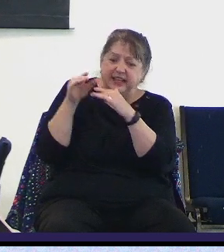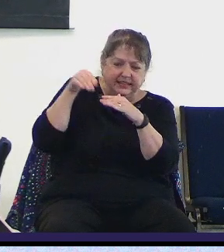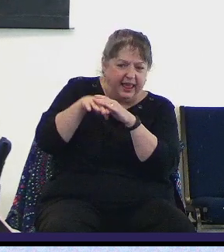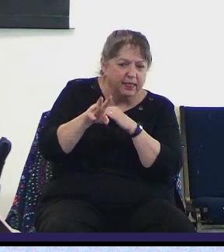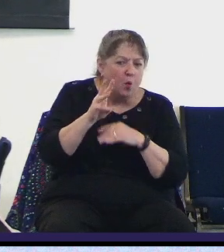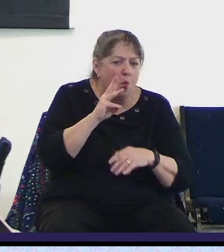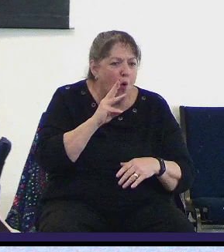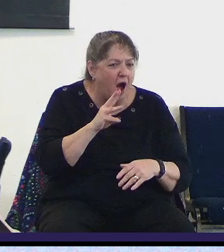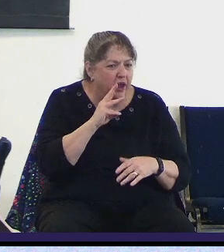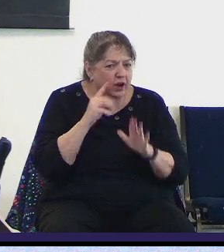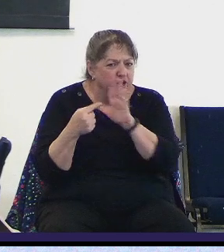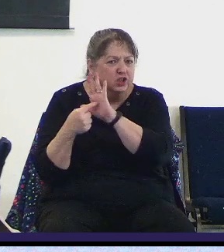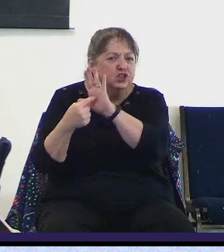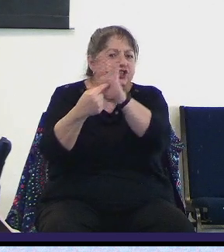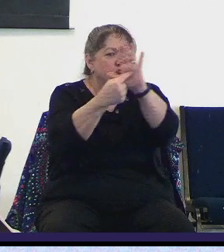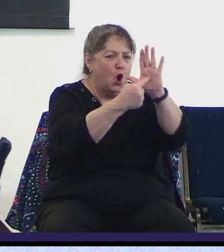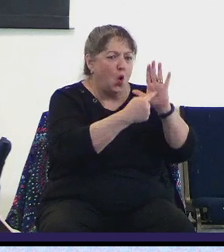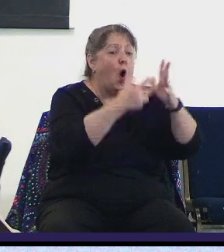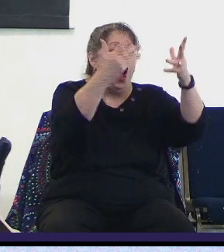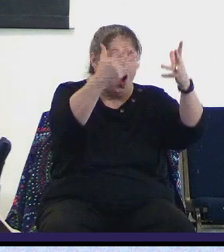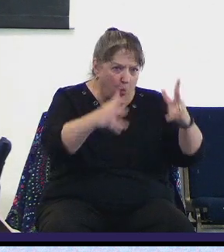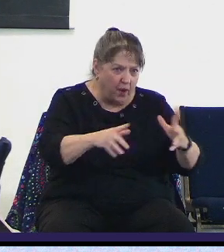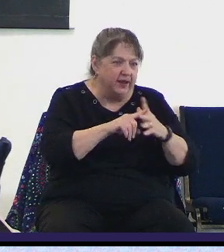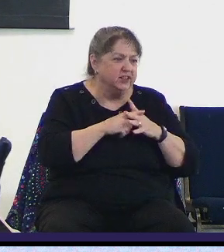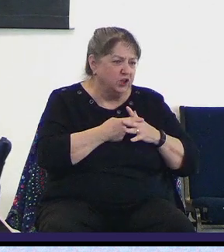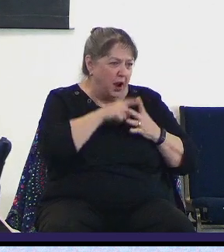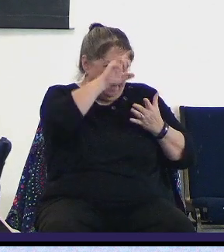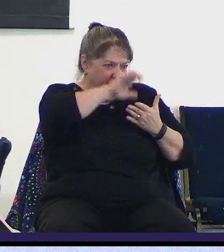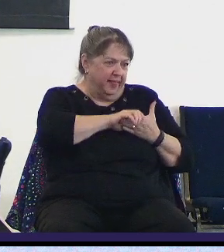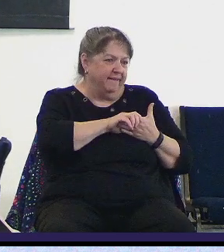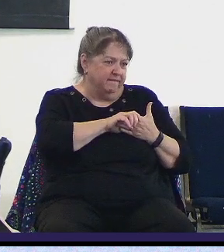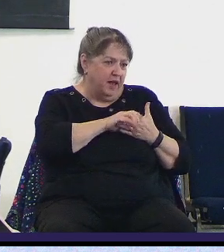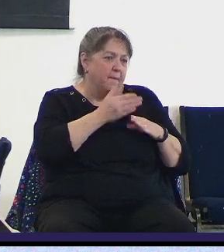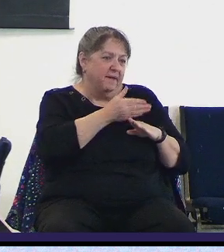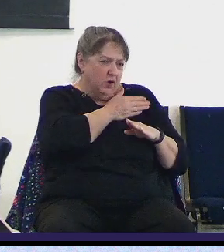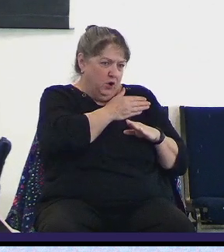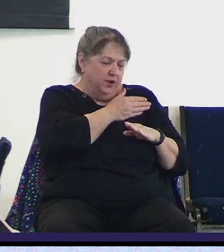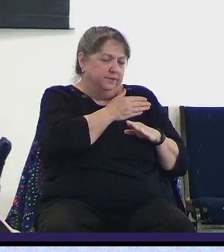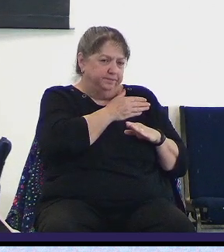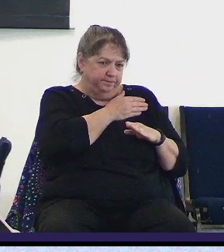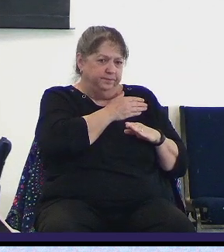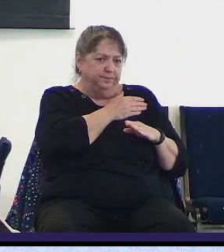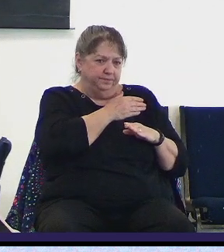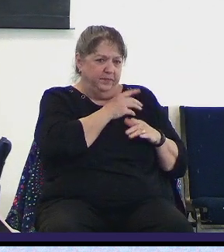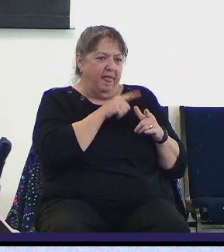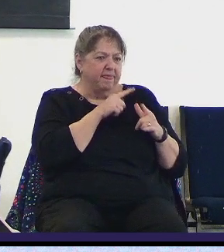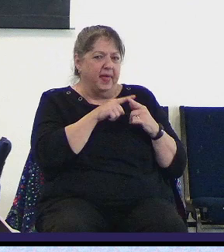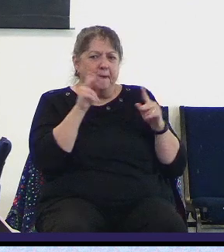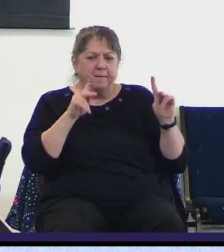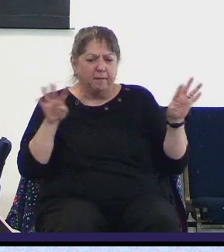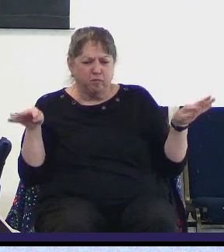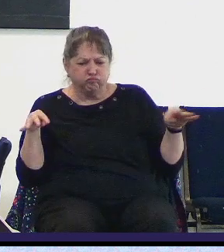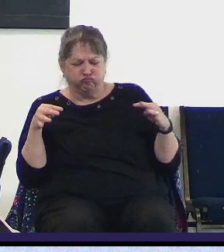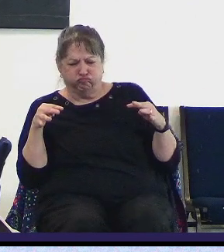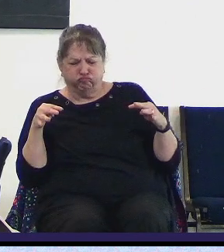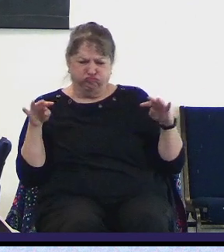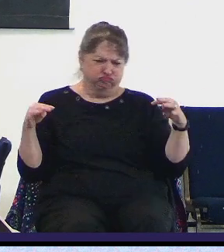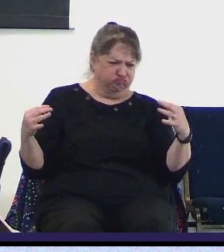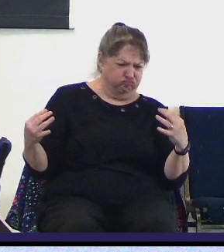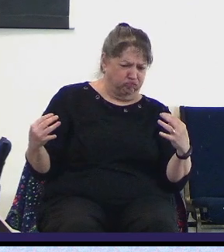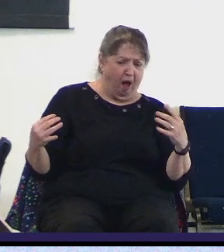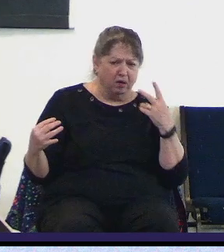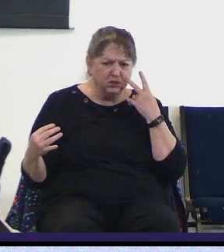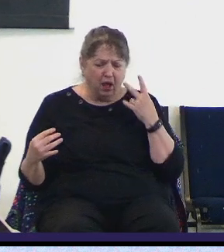It's a physical demonstration of what happened spiritually, so that people can see the confirmation of